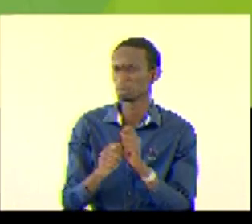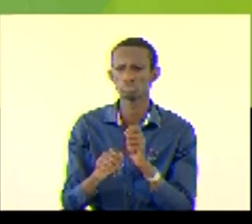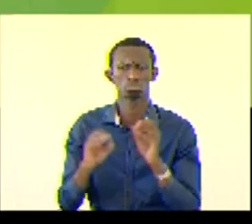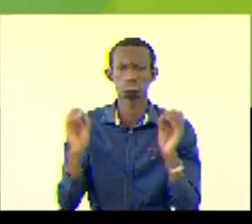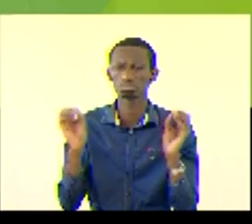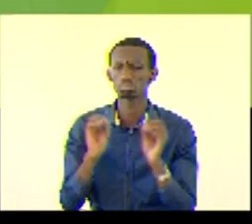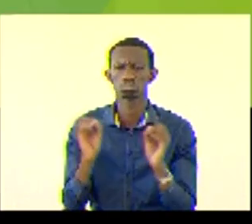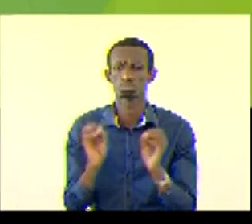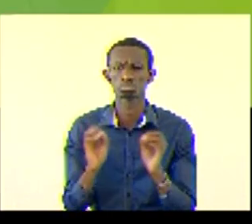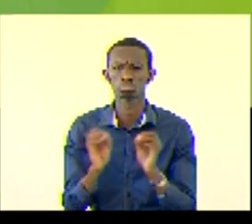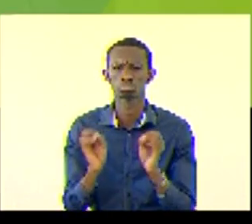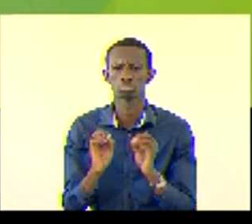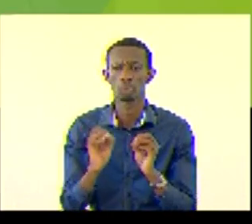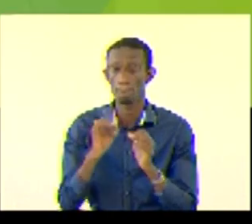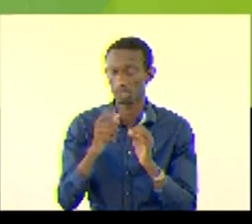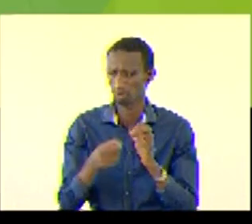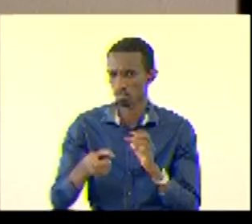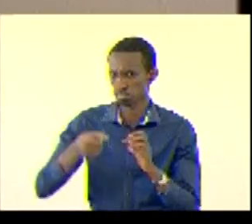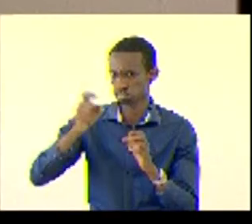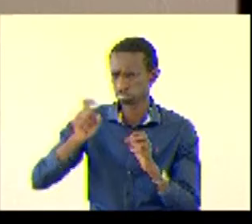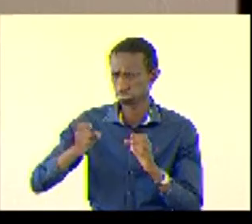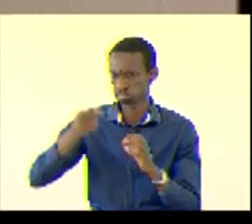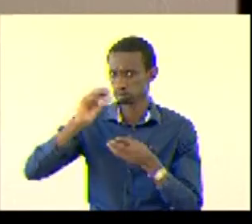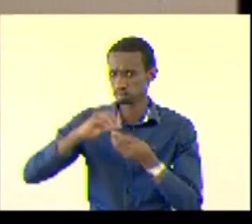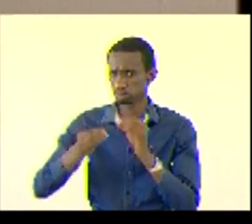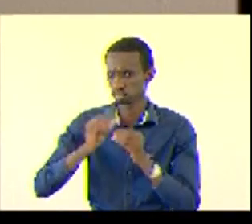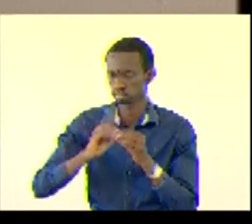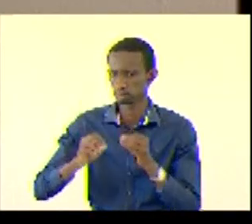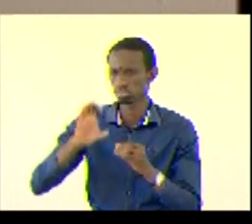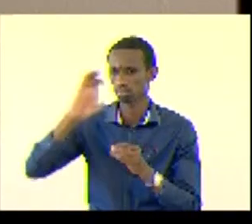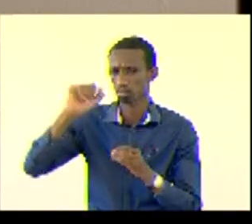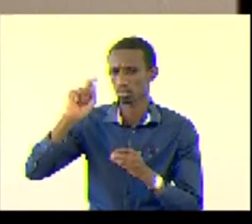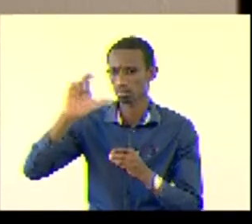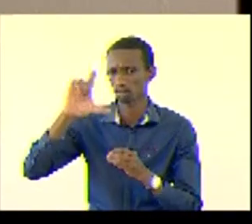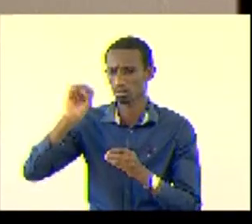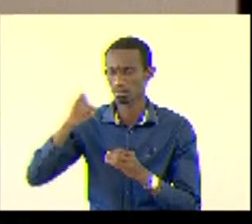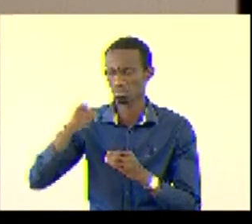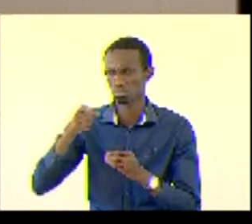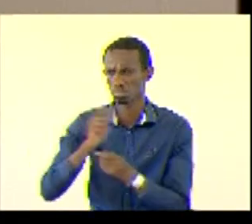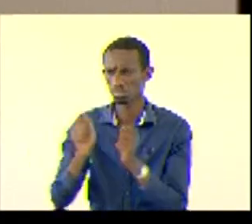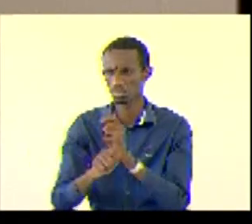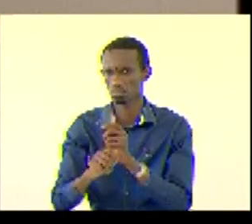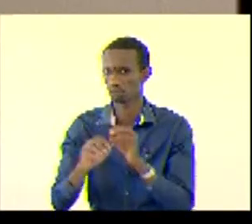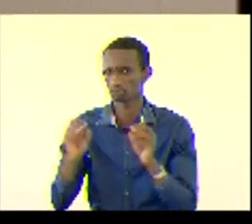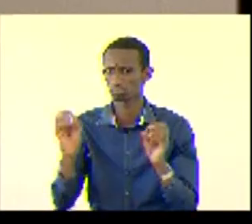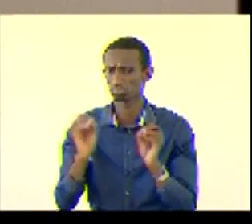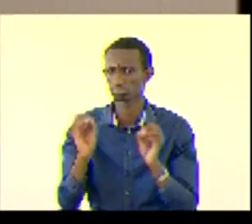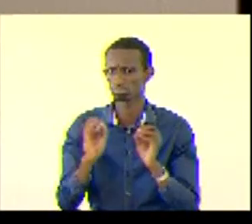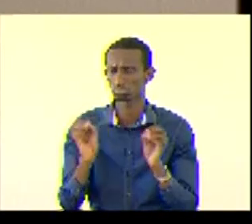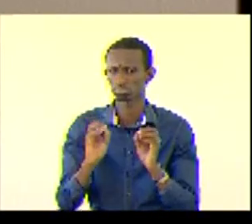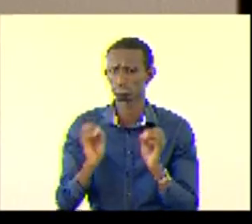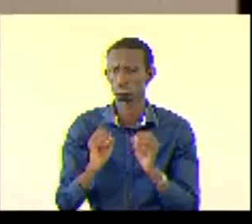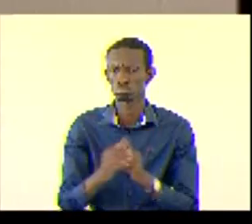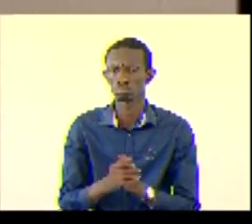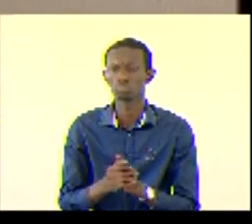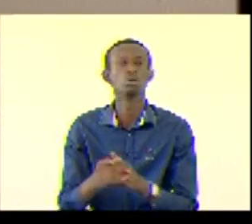the, increasing the amount of the catalyst does not change the speed of the reaction.